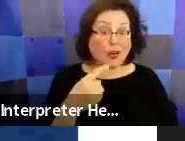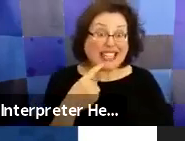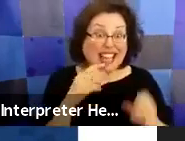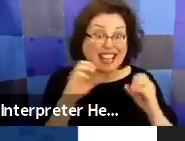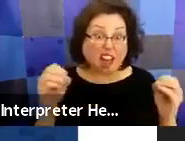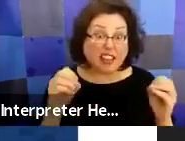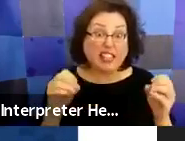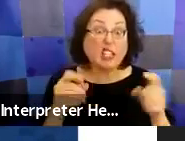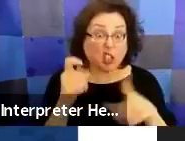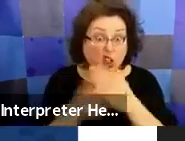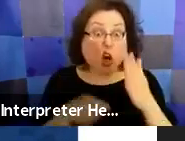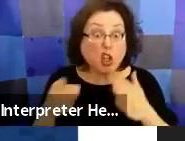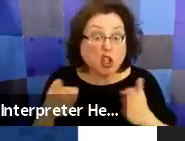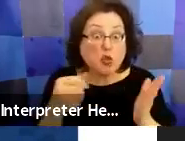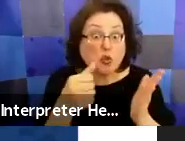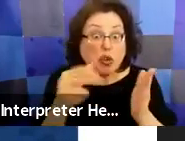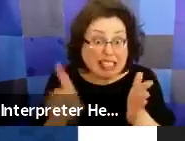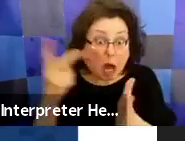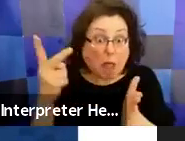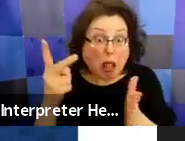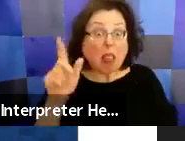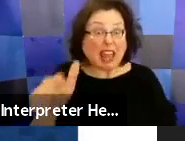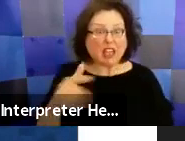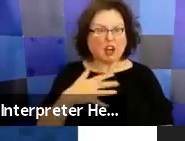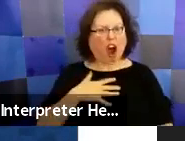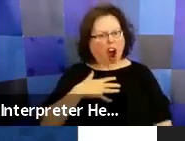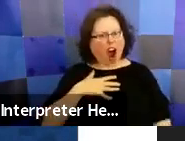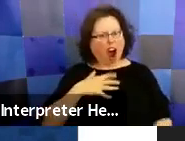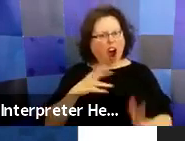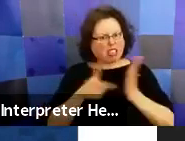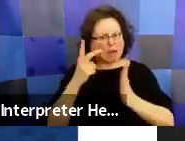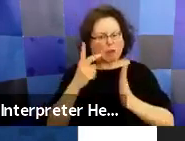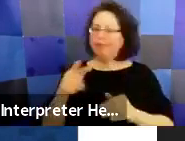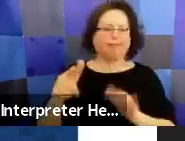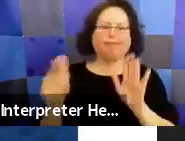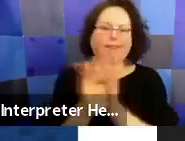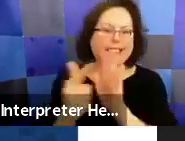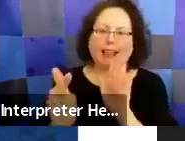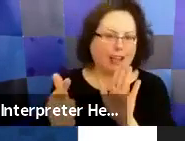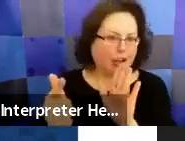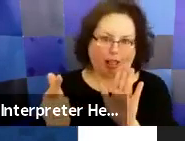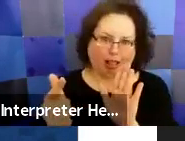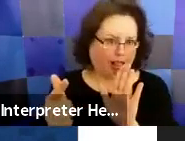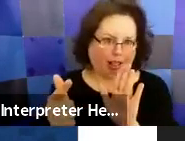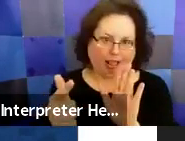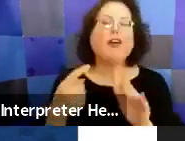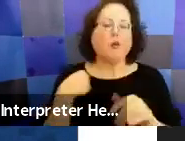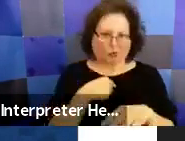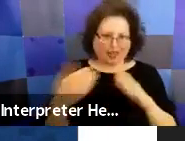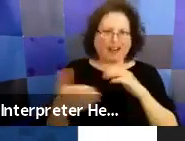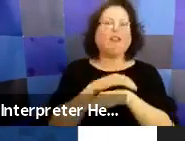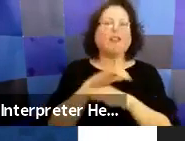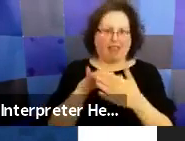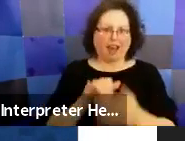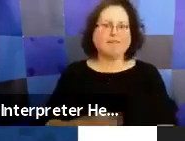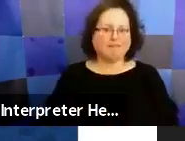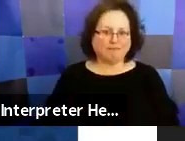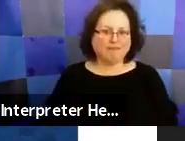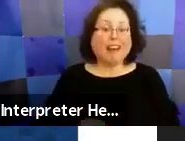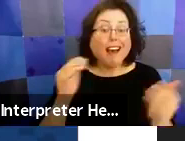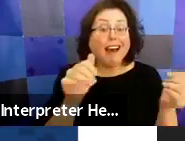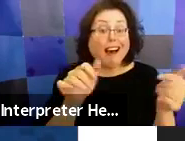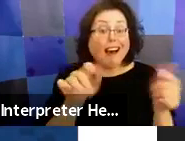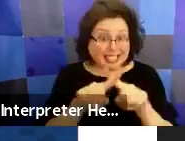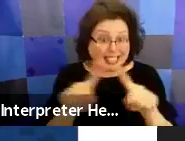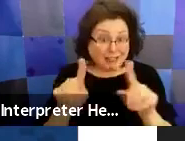charge you twice the security deposit. And then you later find out that's an illegal practice. That's something that, you know, we cover. A